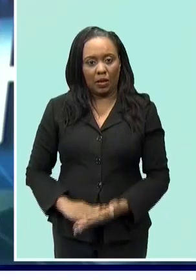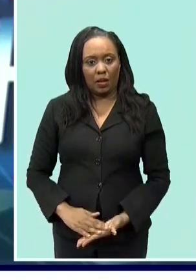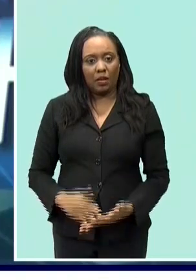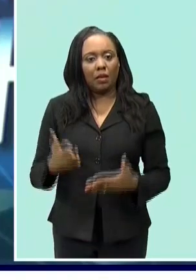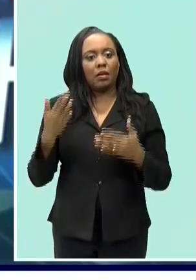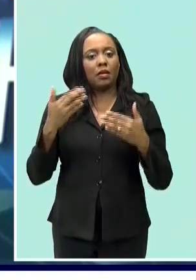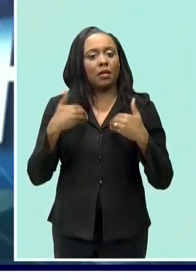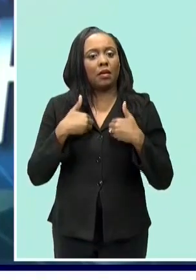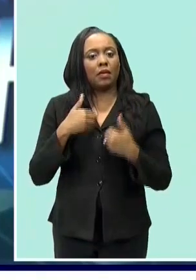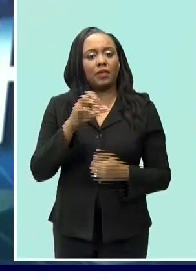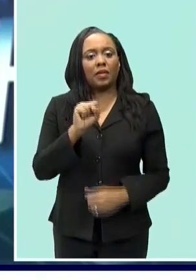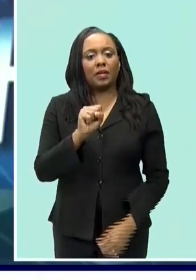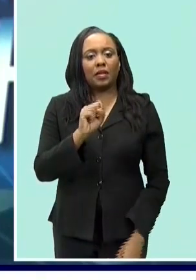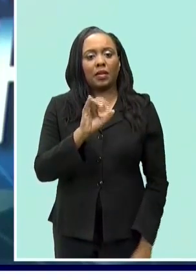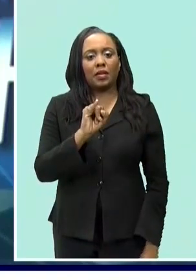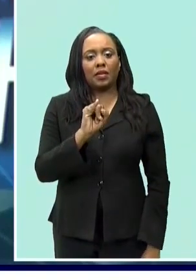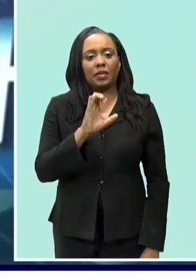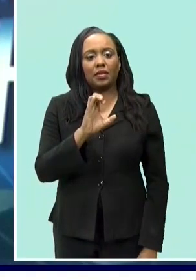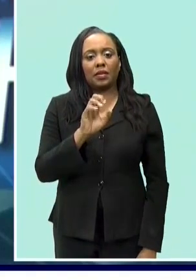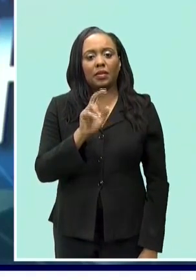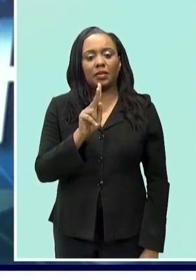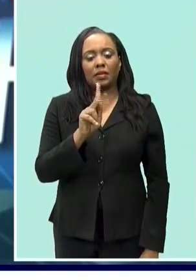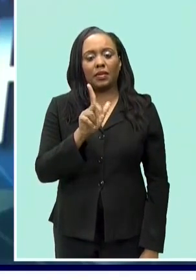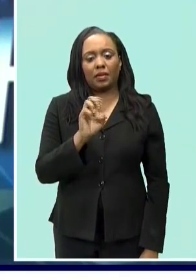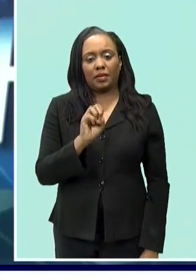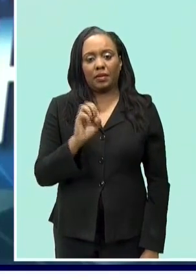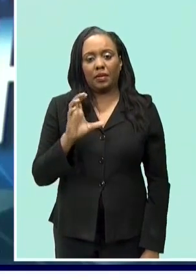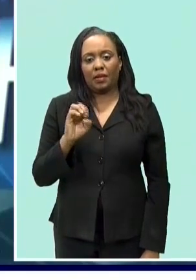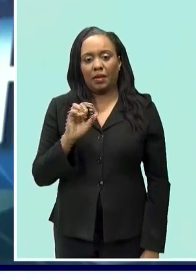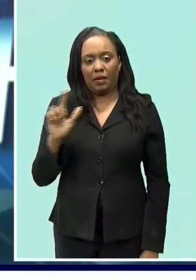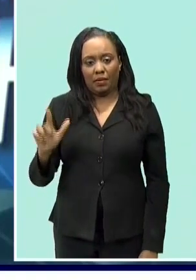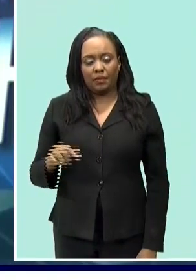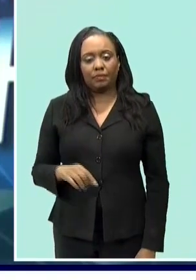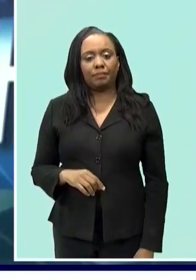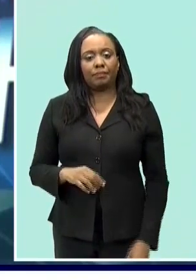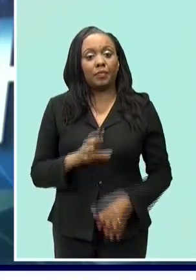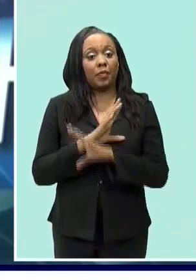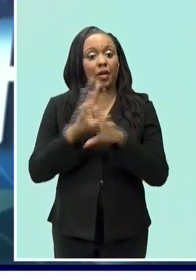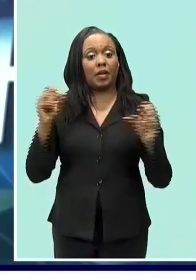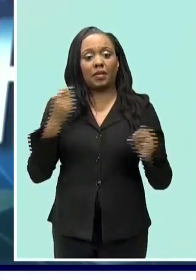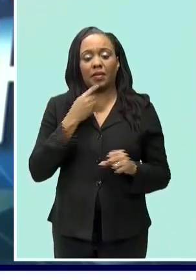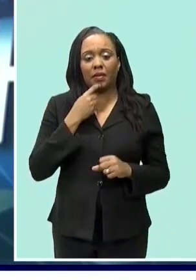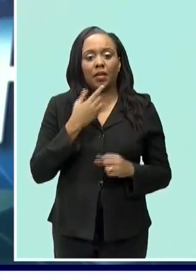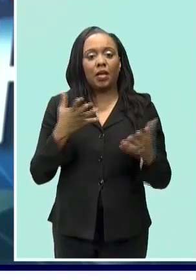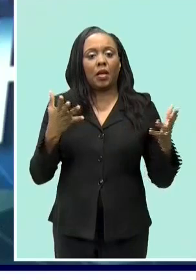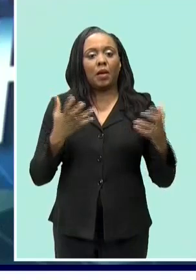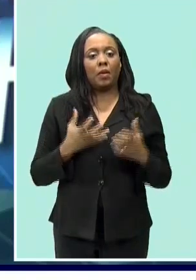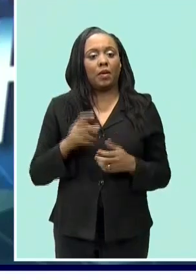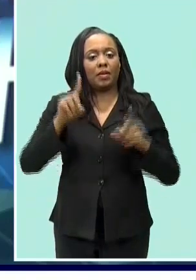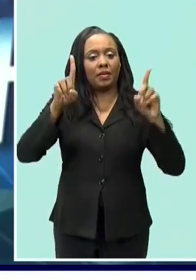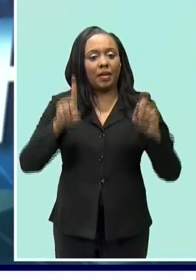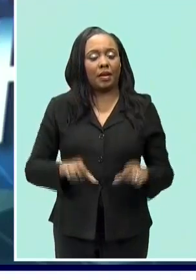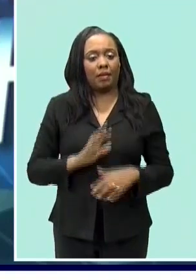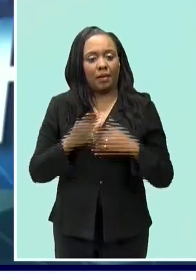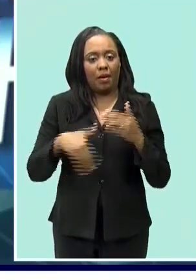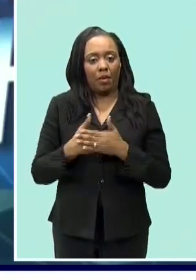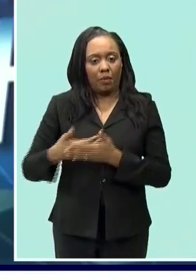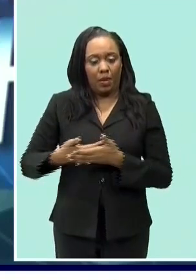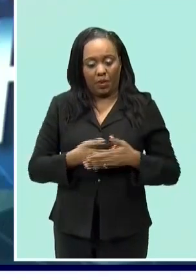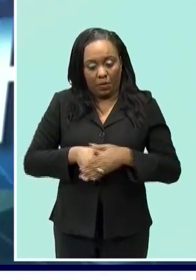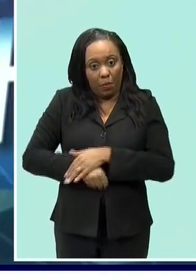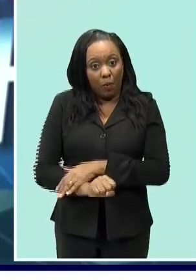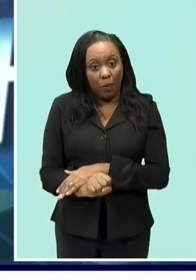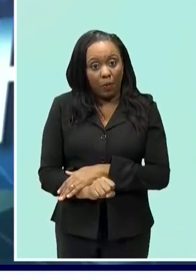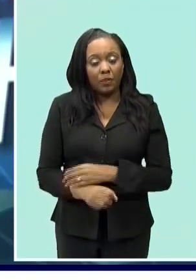The foundation's president, Shelley Ware, says the first step will include testing all newborns for that condition. In Barbados,